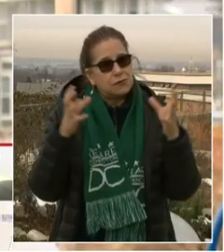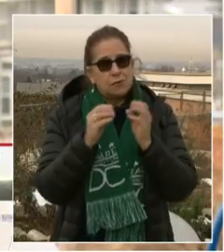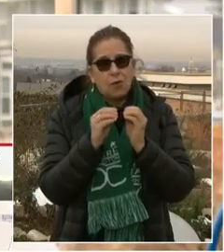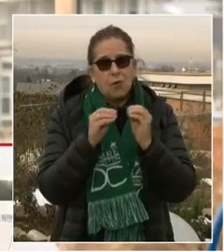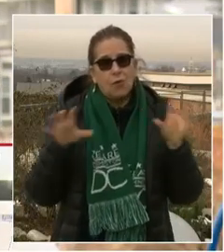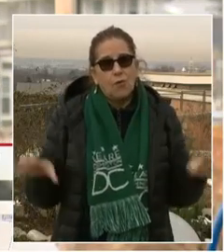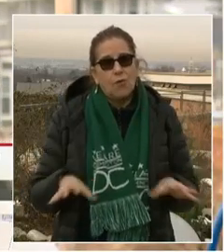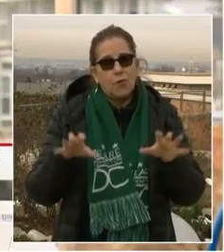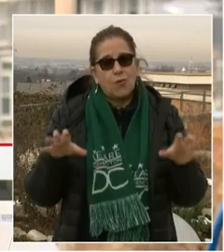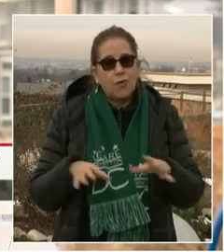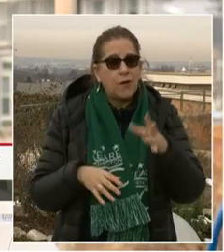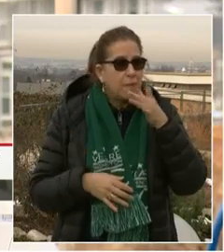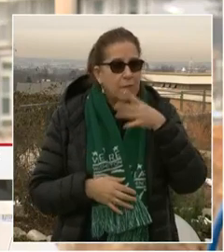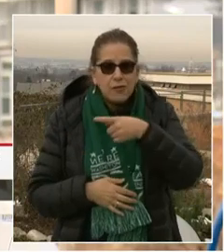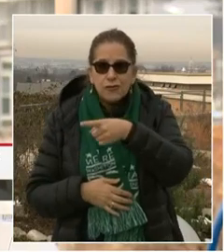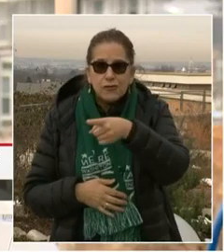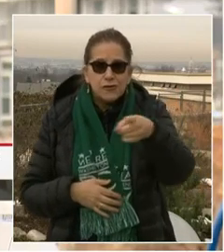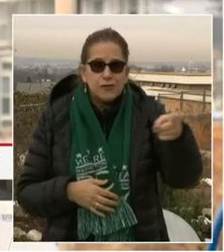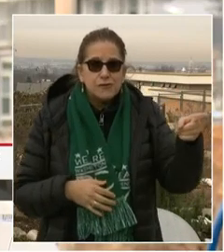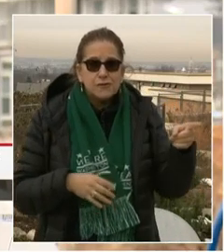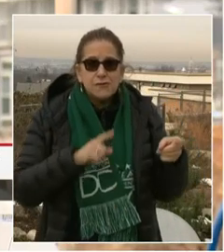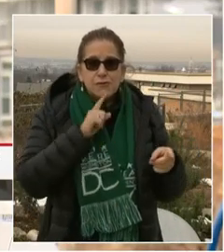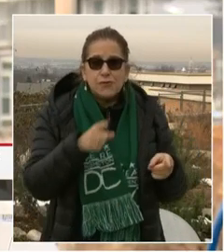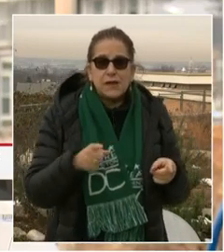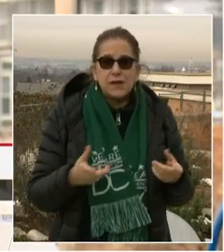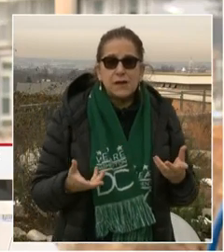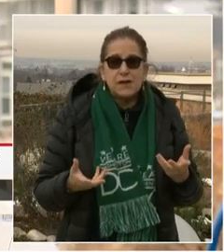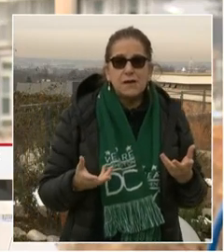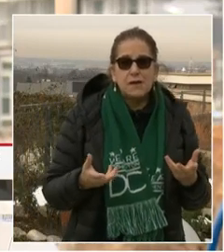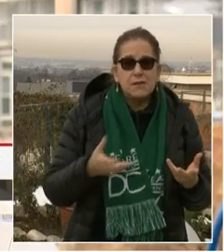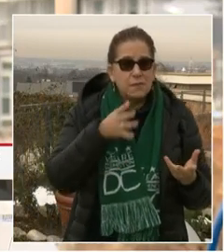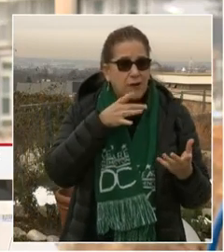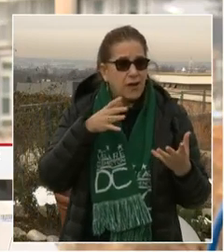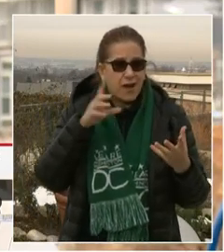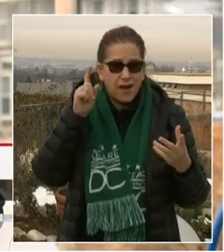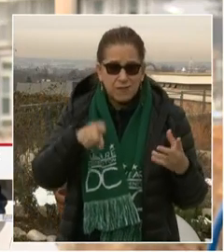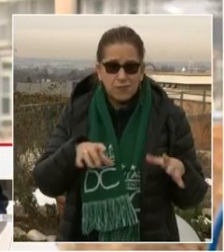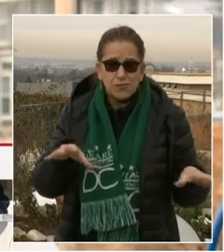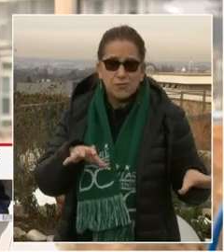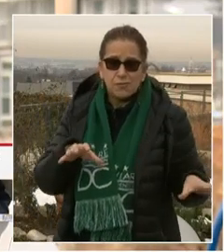this pandemic. Nationally, there are nearly 1.8